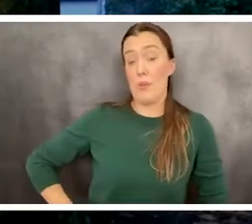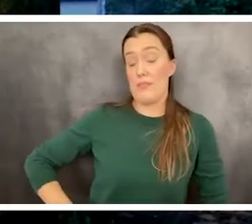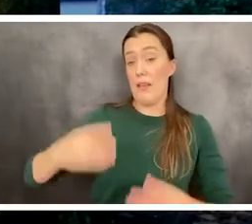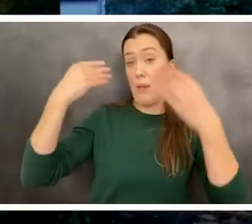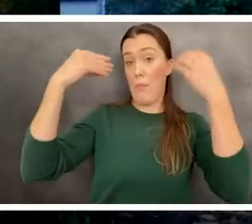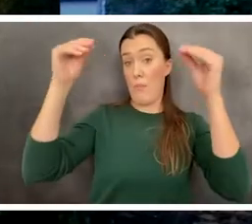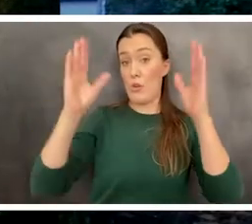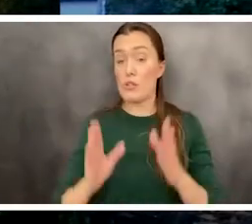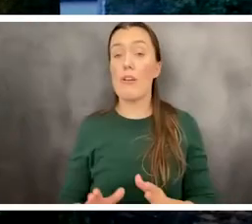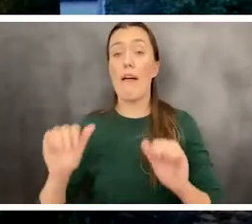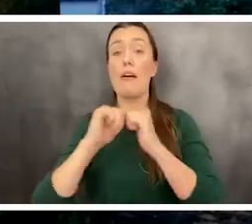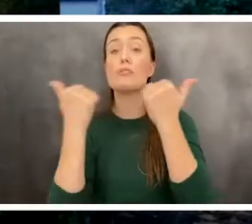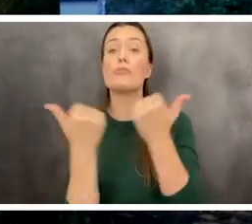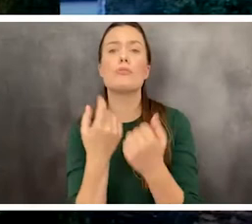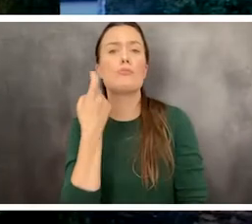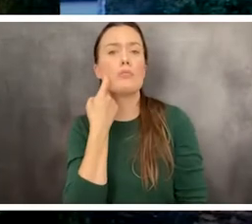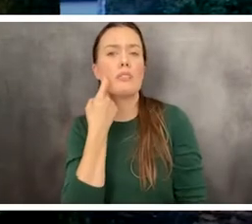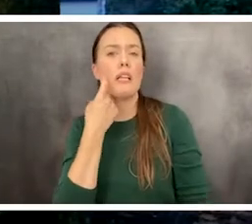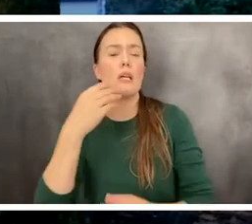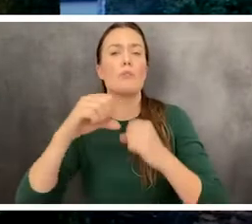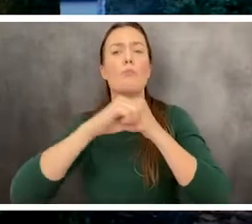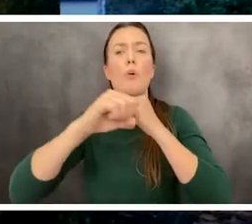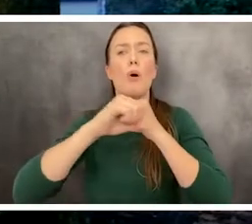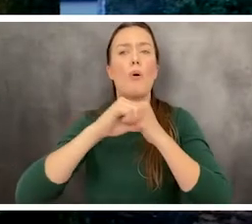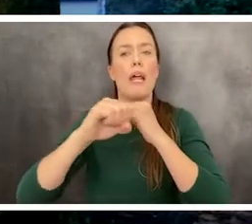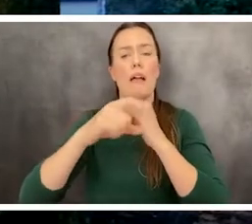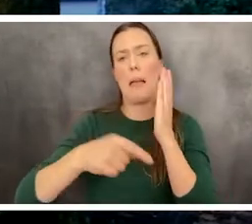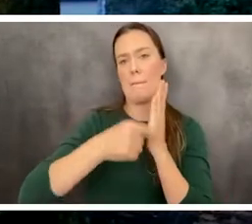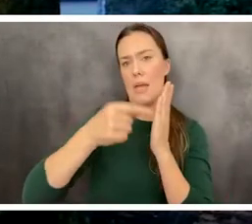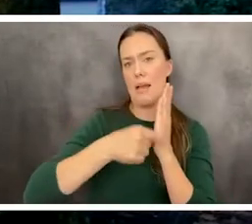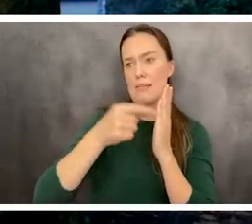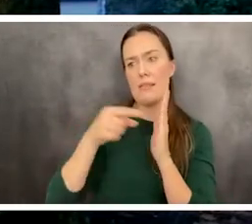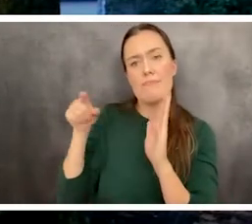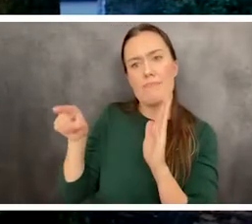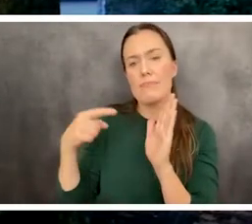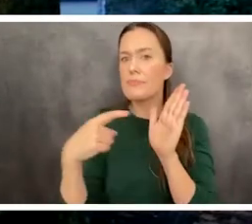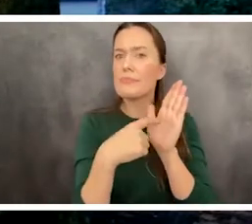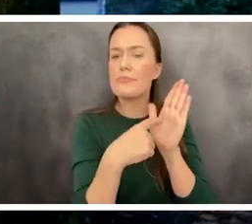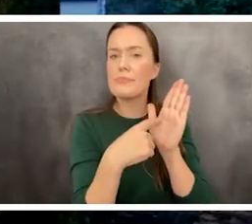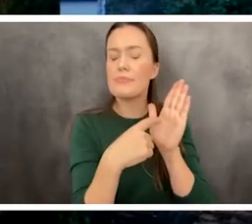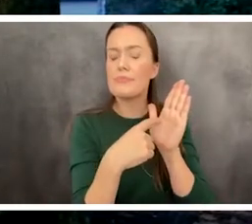Association had just done a promotion on the back of Edible Jersey magazine, and it was